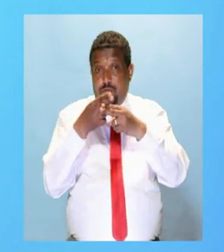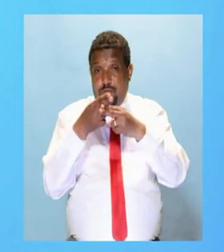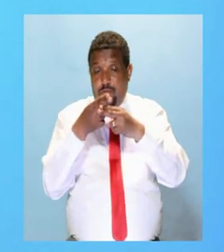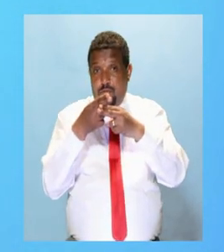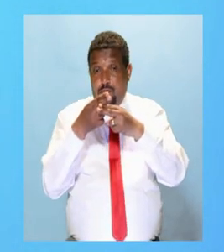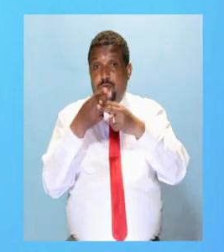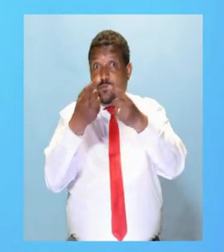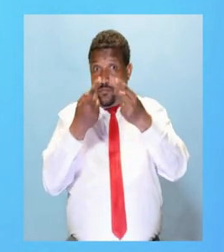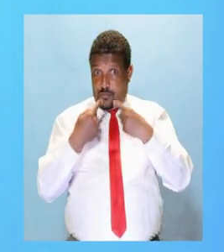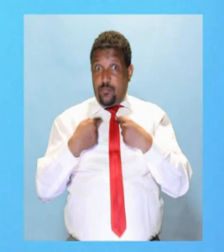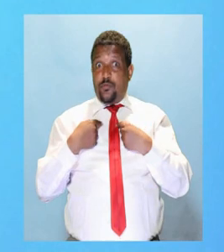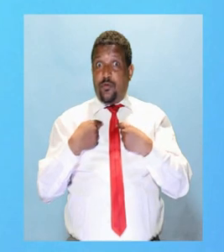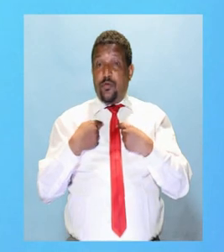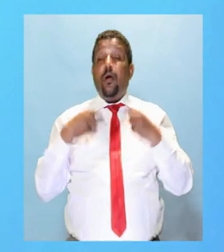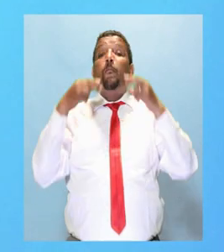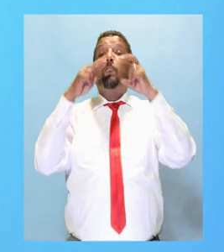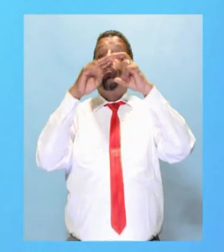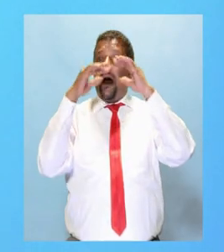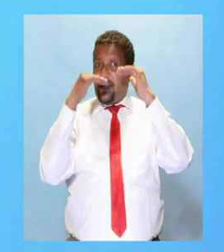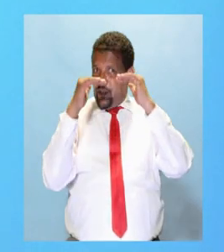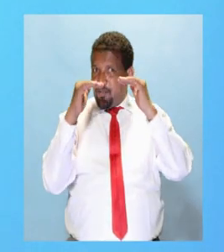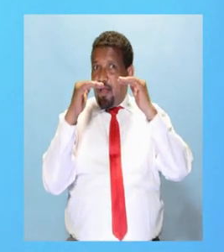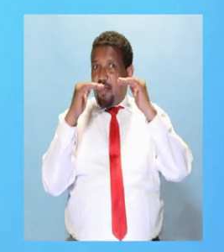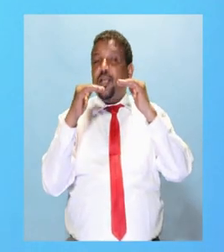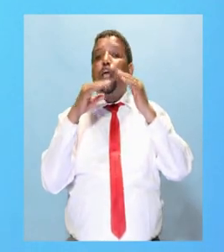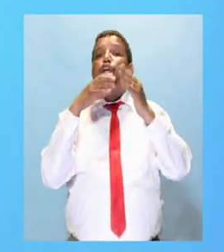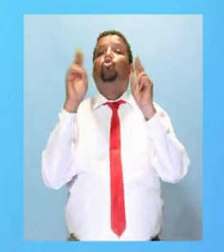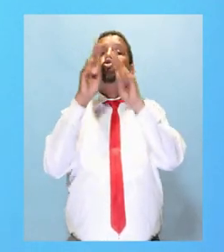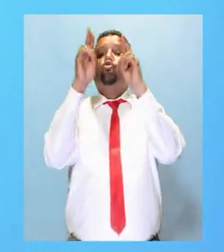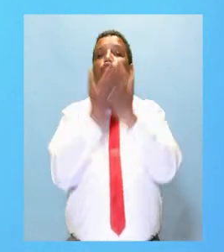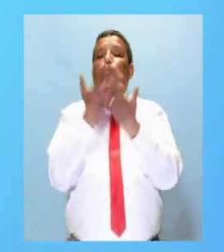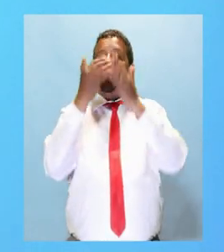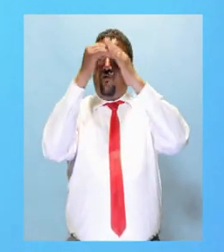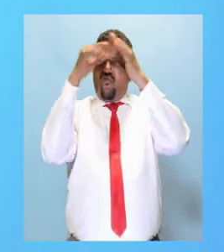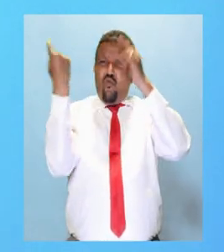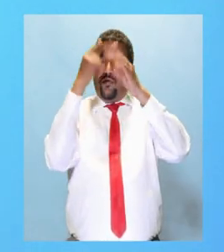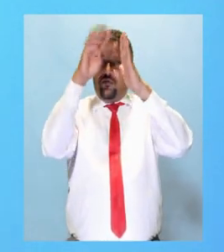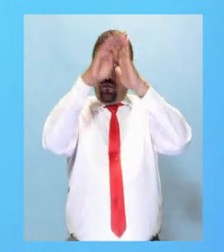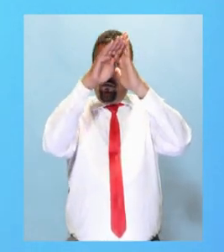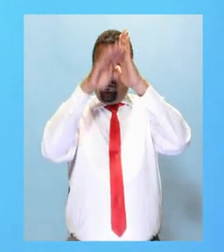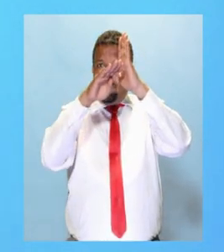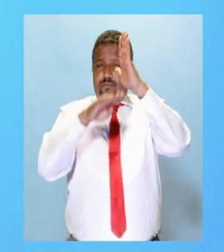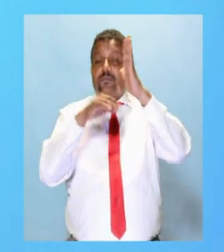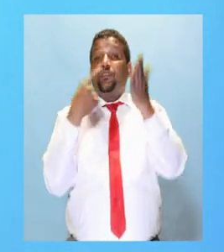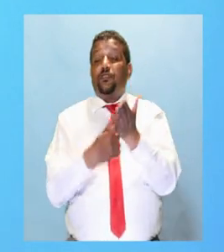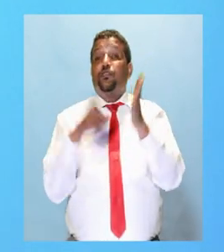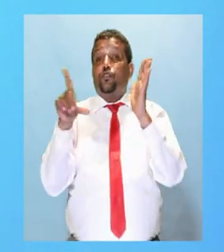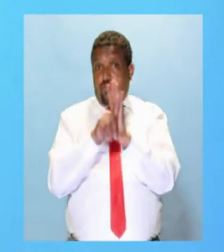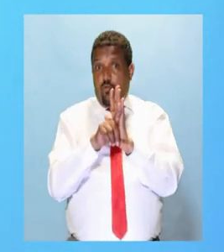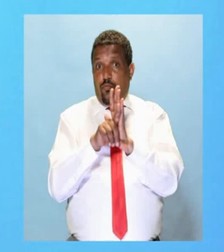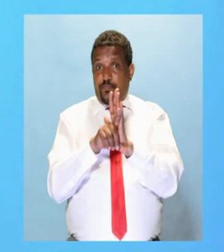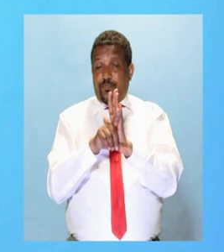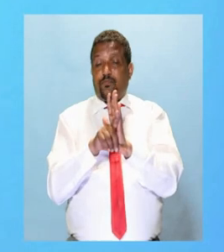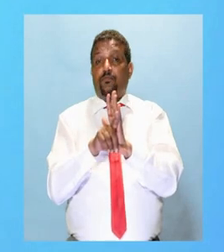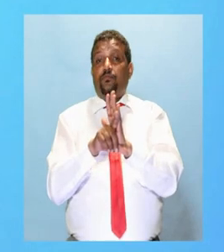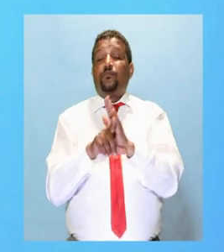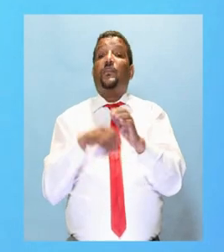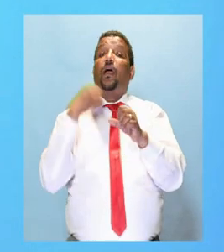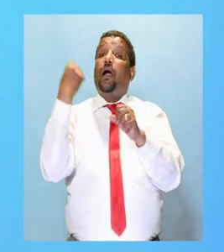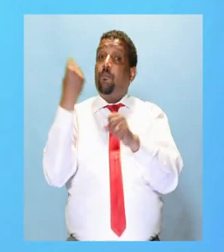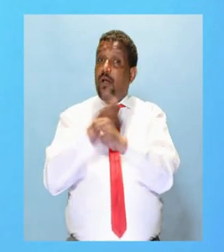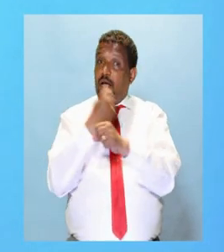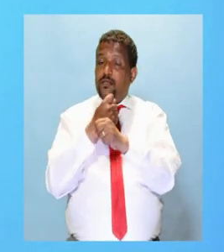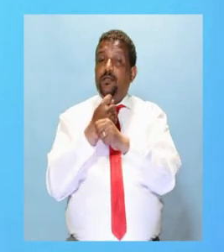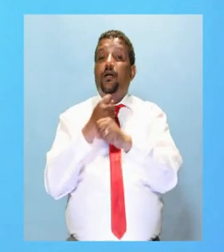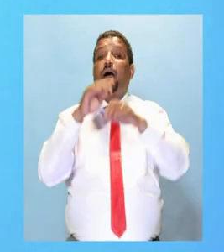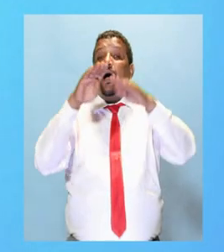tells us the marginal utility of a commodity will always decline. So this law is applied under the cardinal